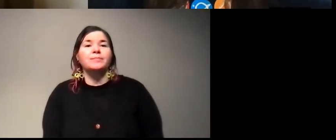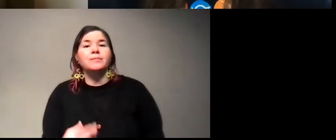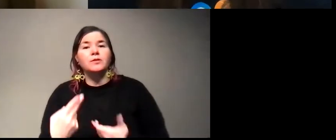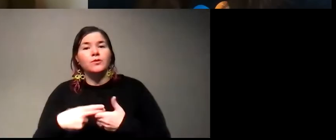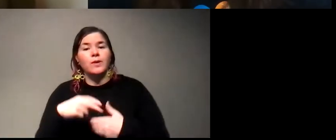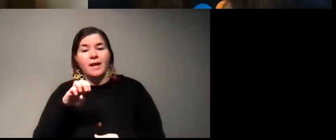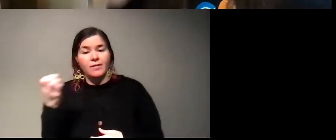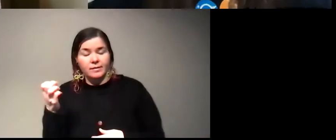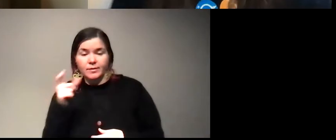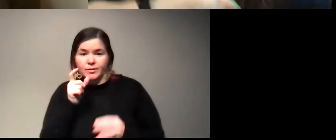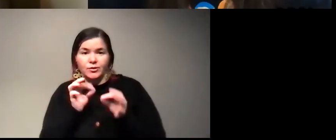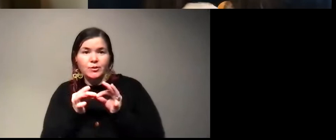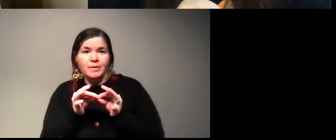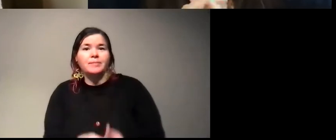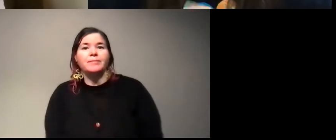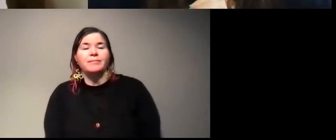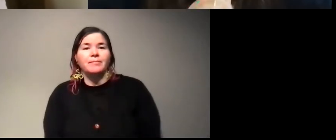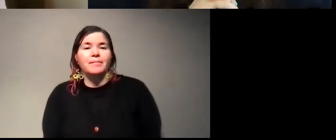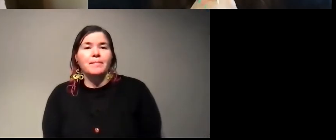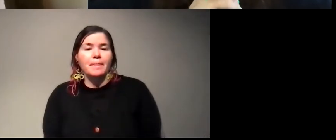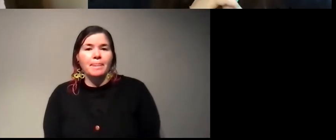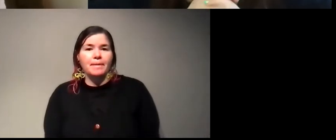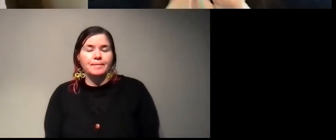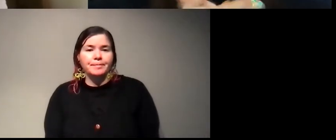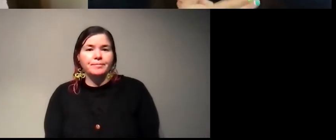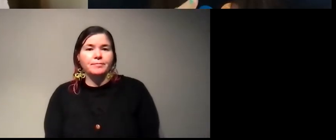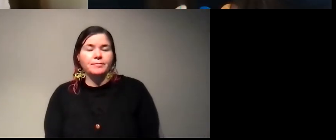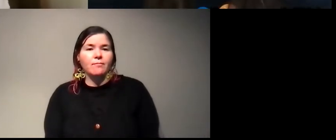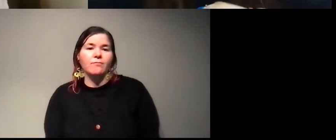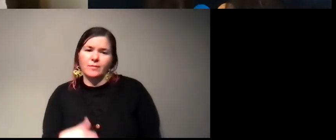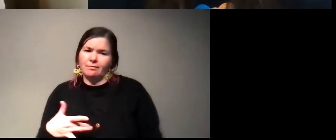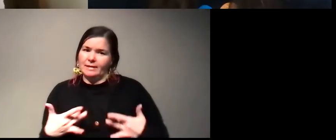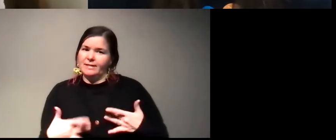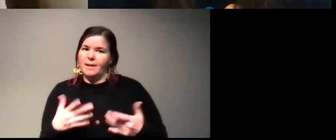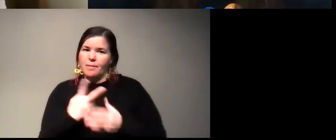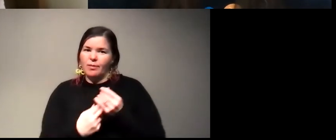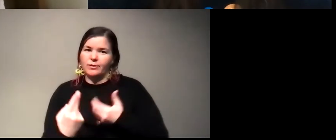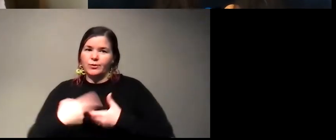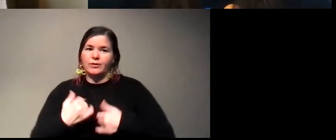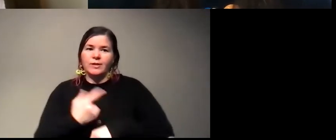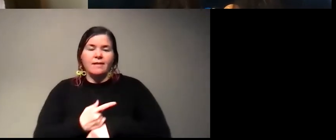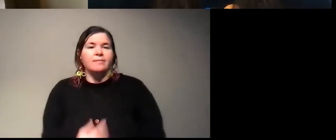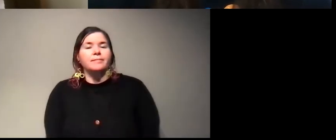by Erin Fell, our ASL interpreter. So we're really excited to have both of you with us today.